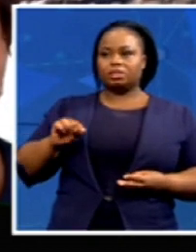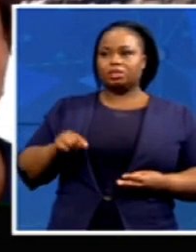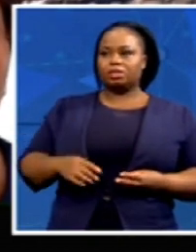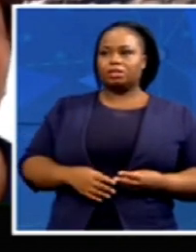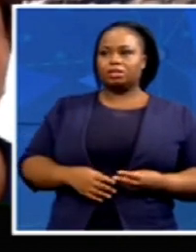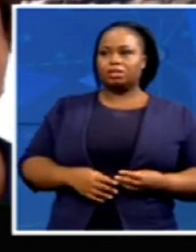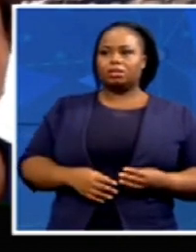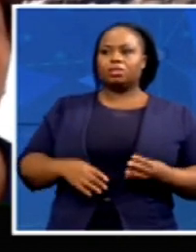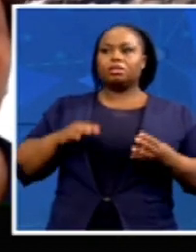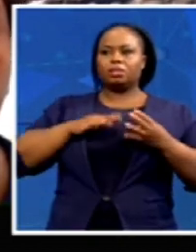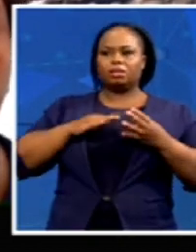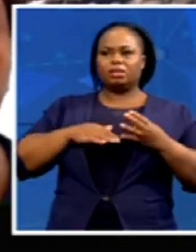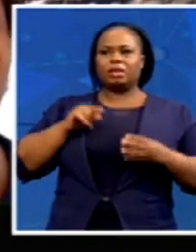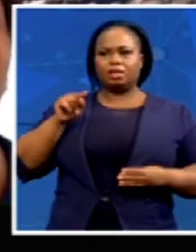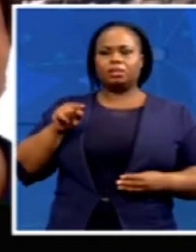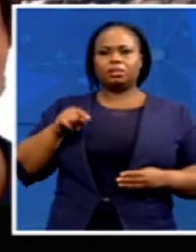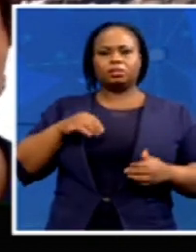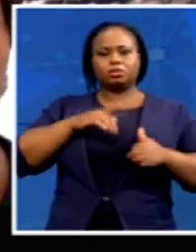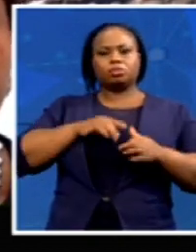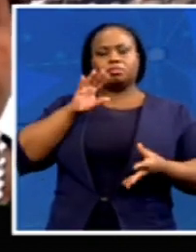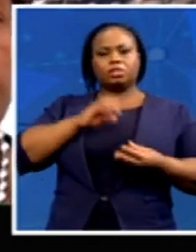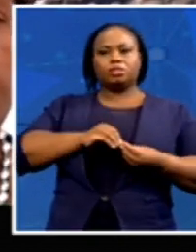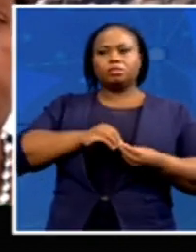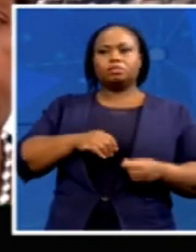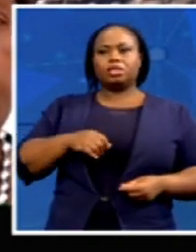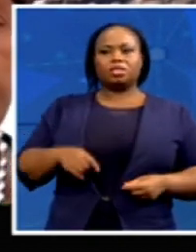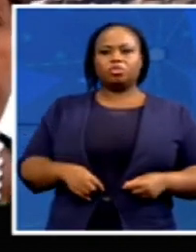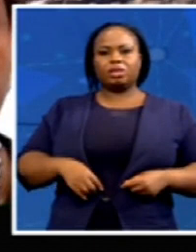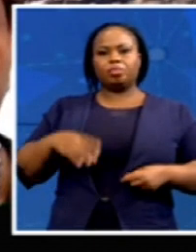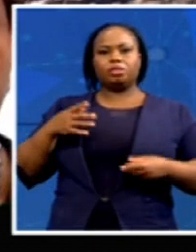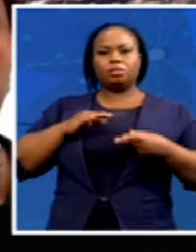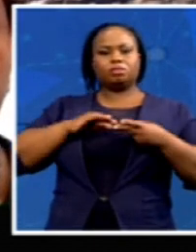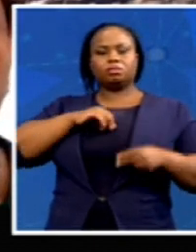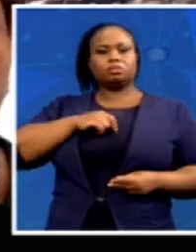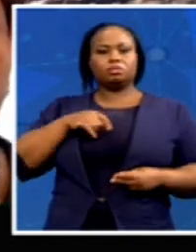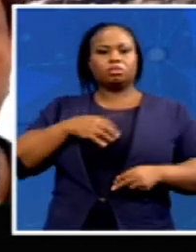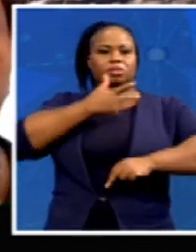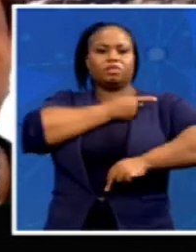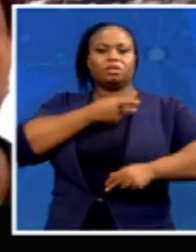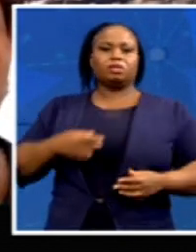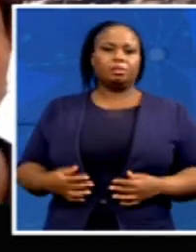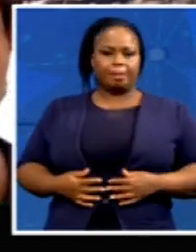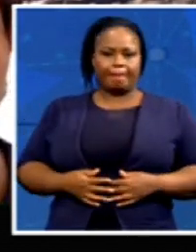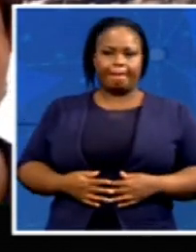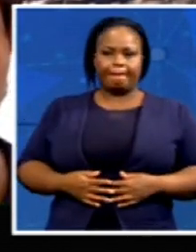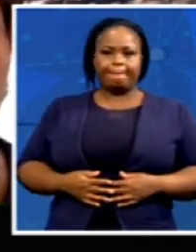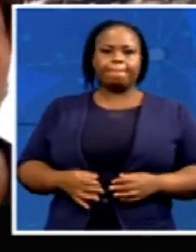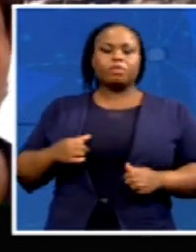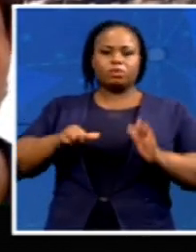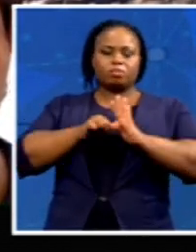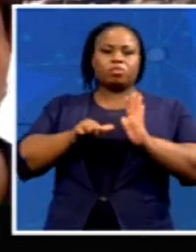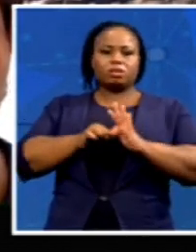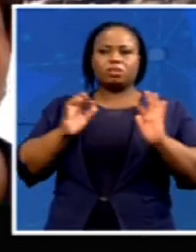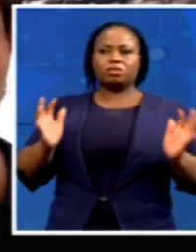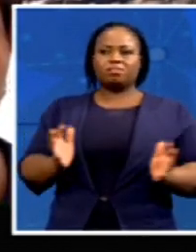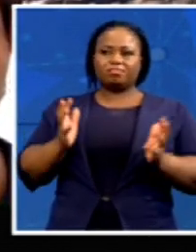44 million doses equivalent of the other vaccines there. So very important. We're very encouraged with this progress that we